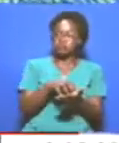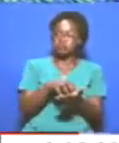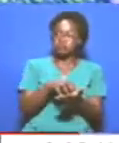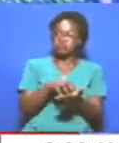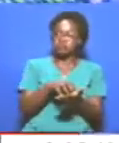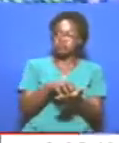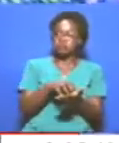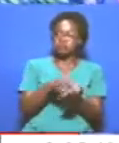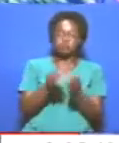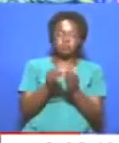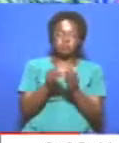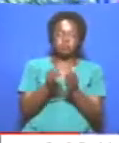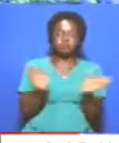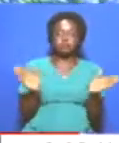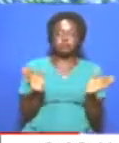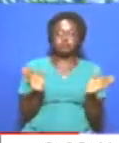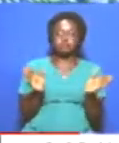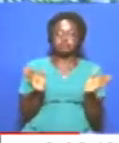be open,